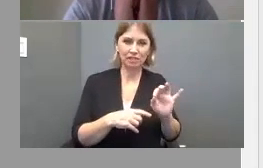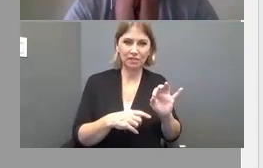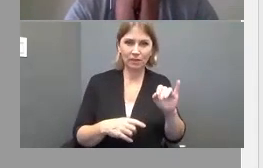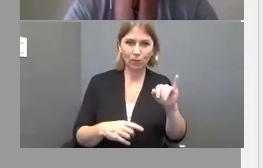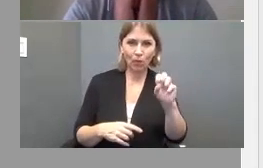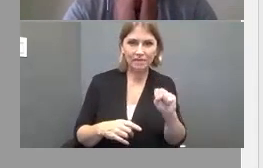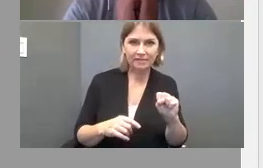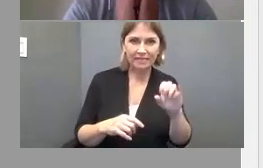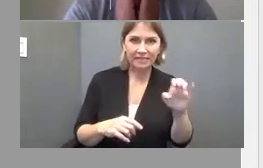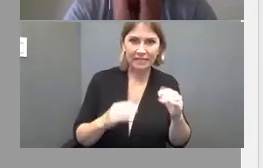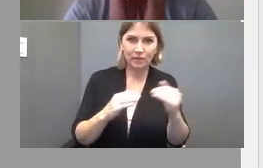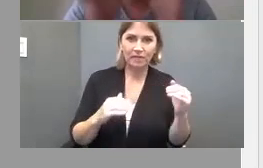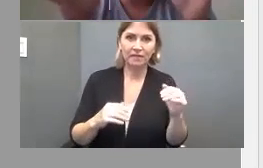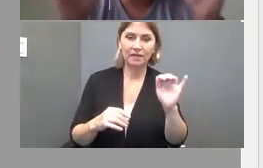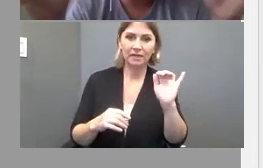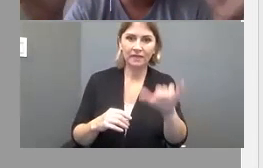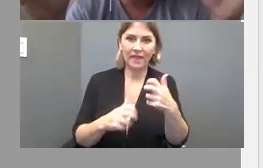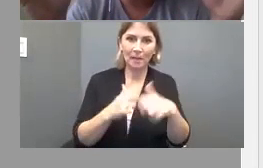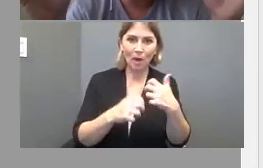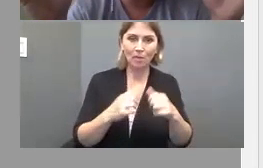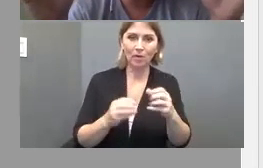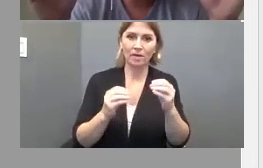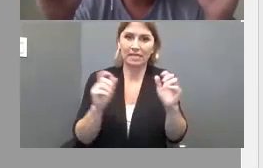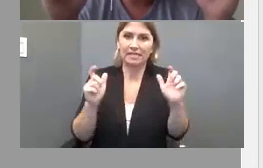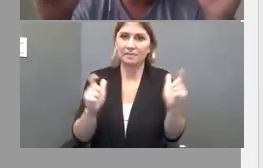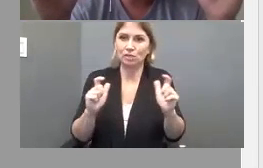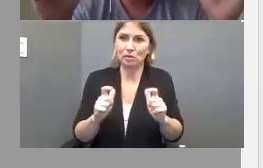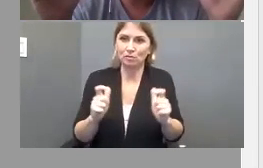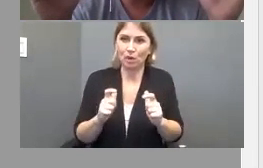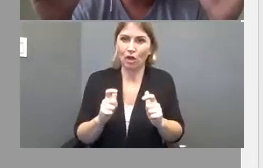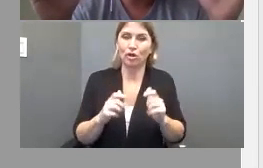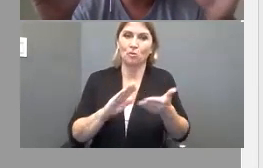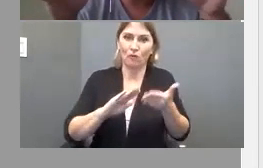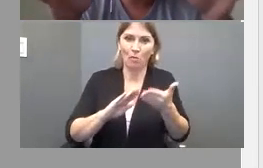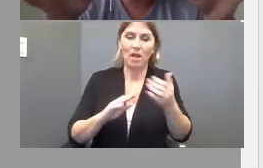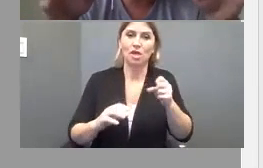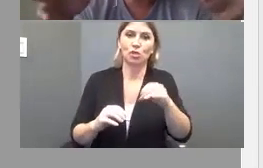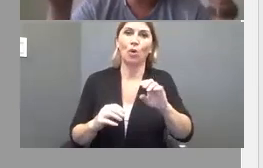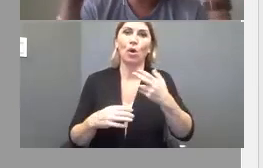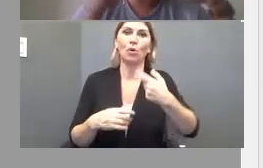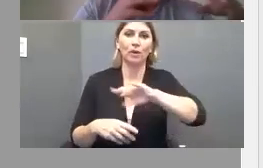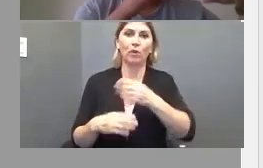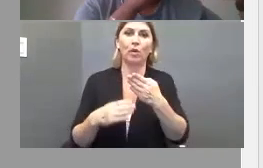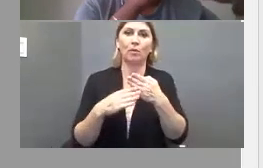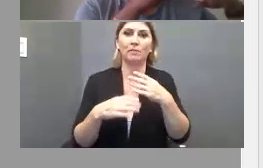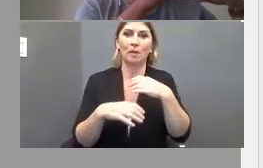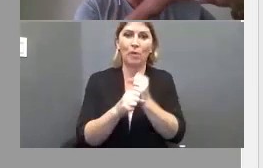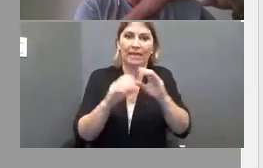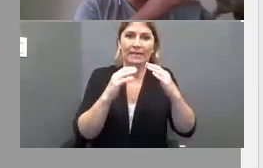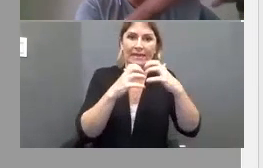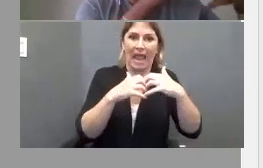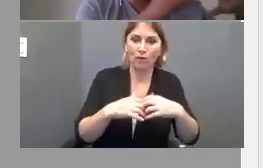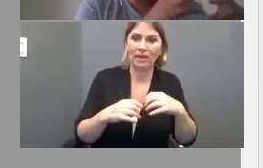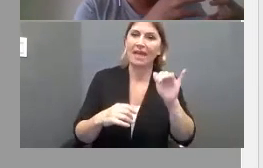to solve and break down your problem into smaller and smaller components. And once you break down your problem into smaller components, it becomes a